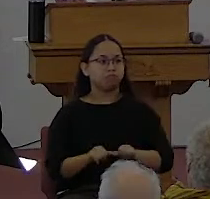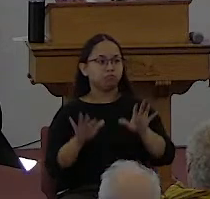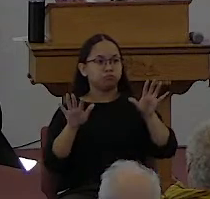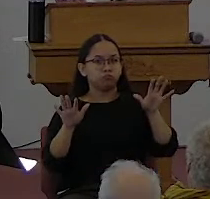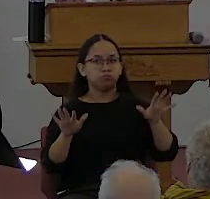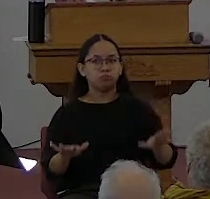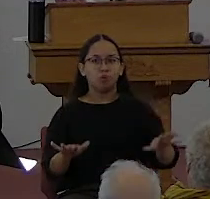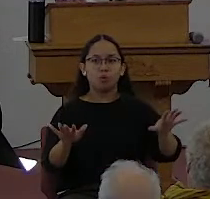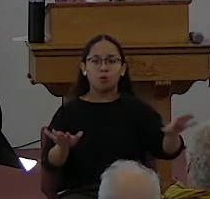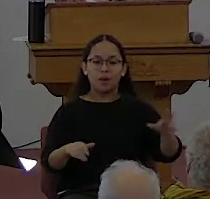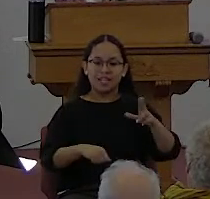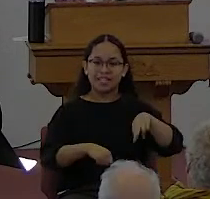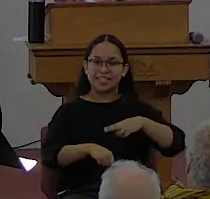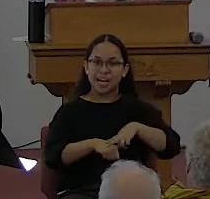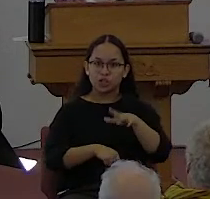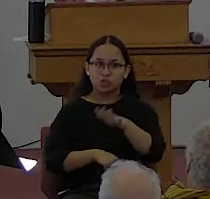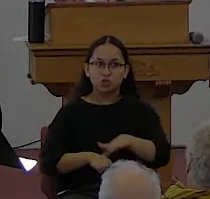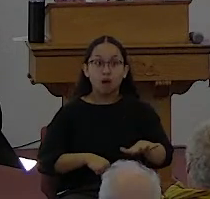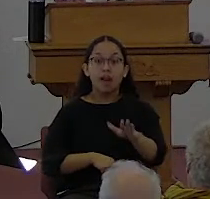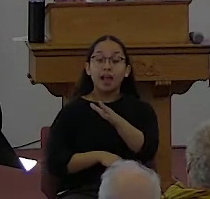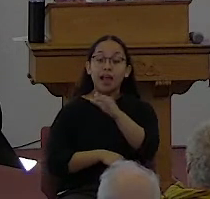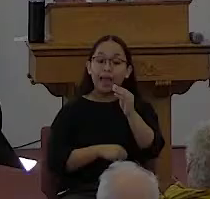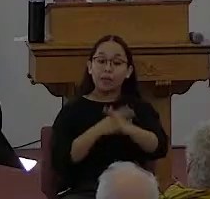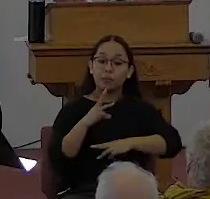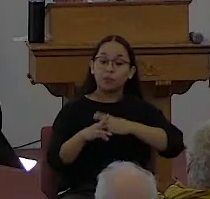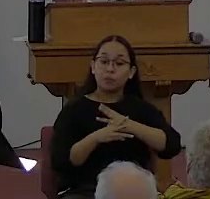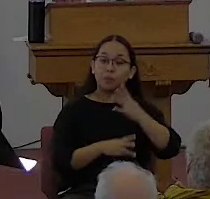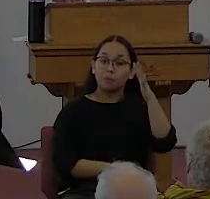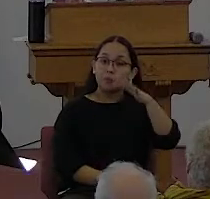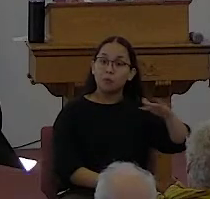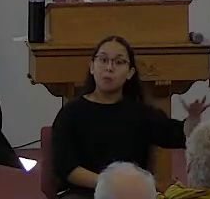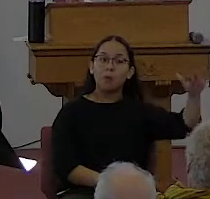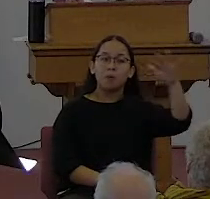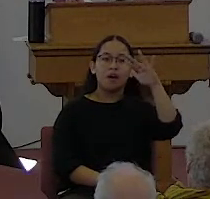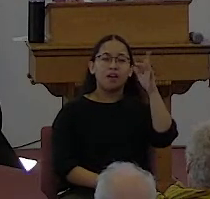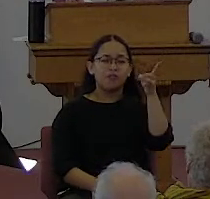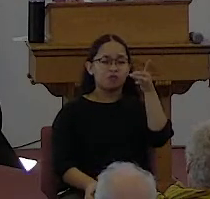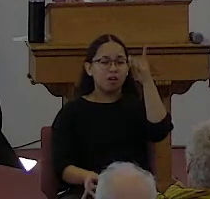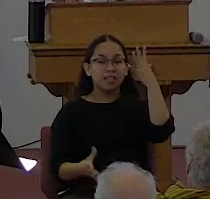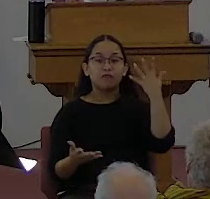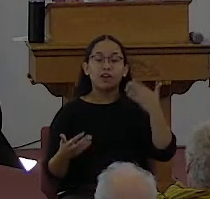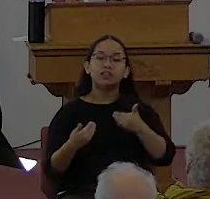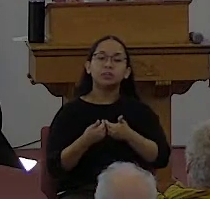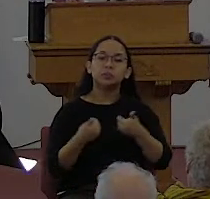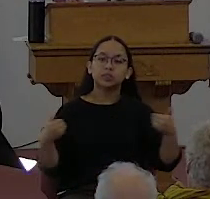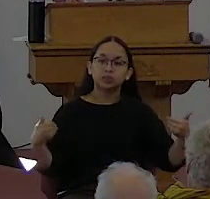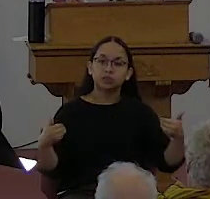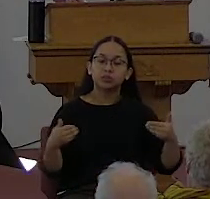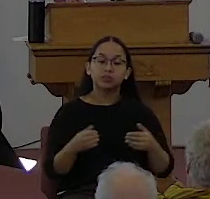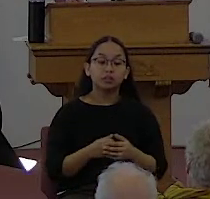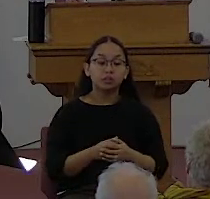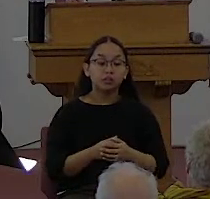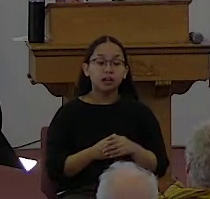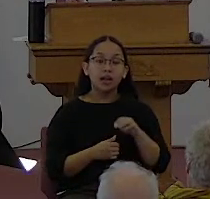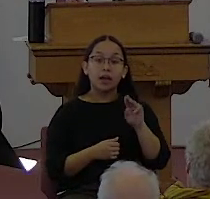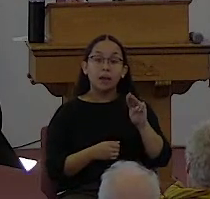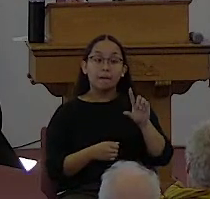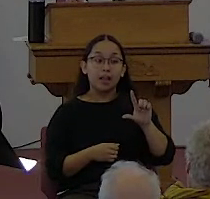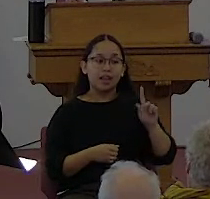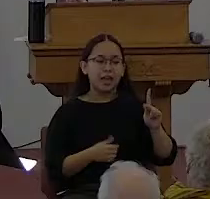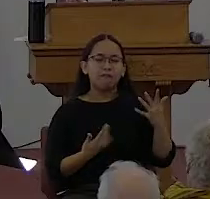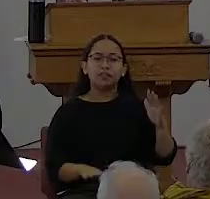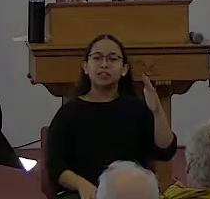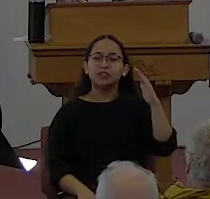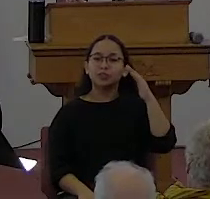worldwide awareness, of the atrocities of segregation. And although he was already well known